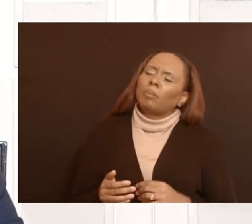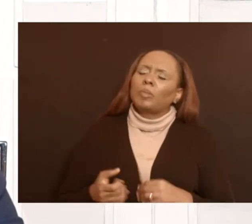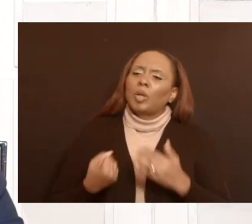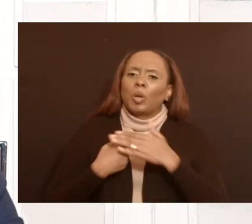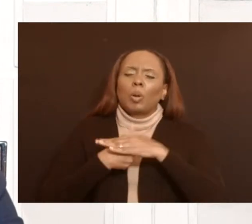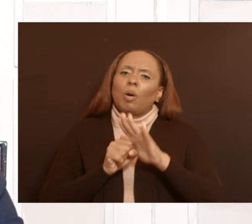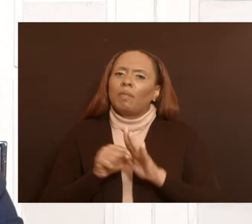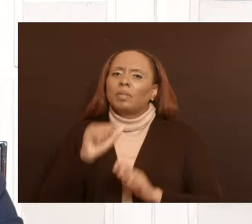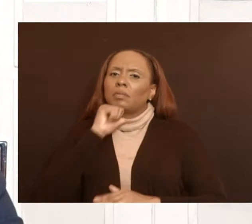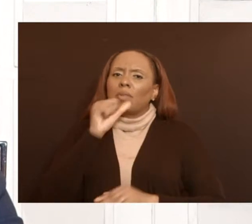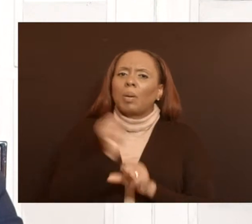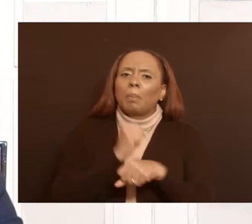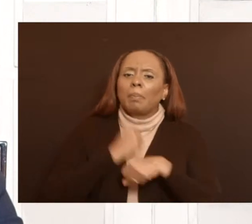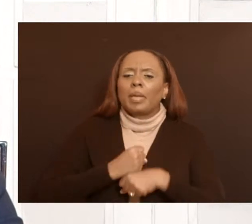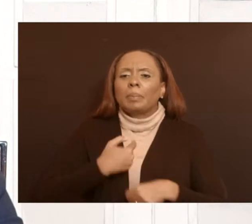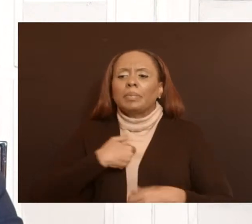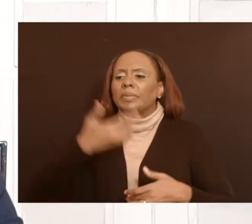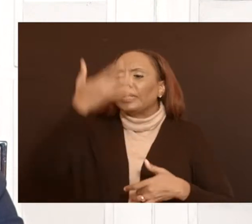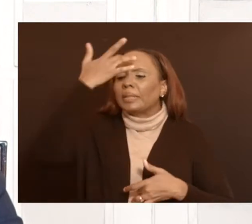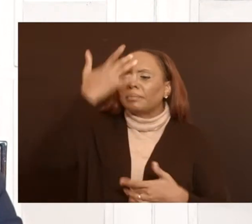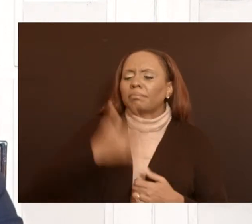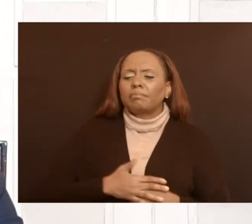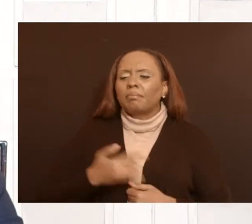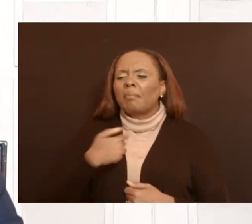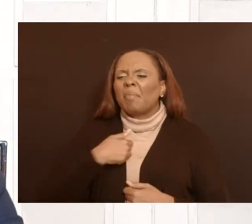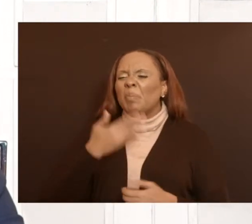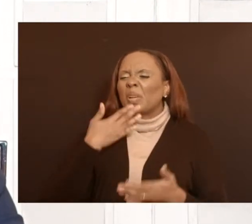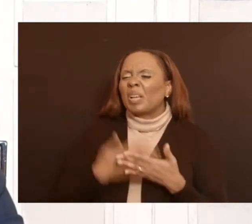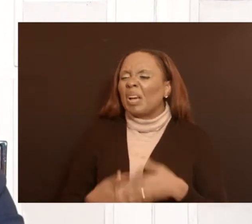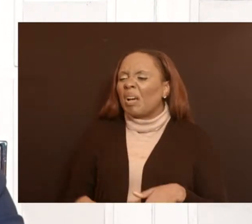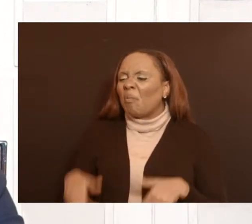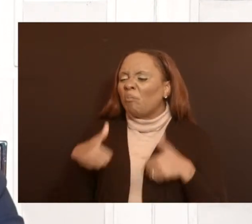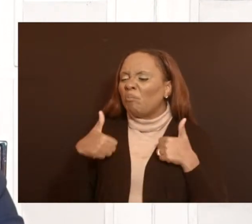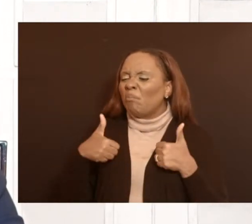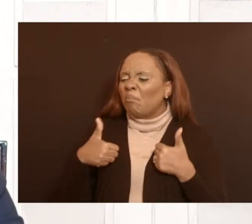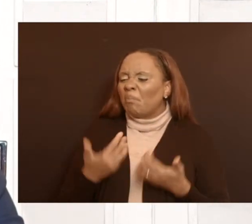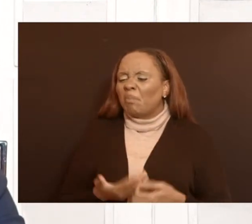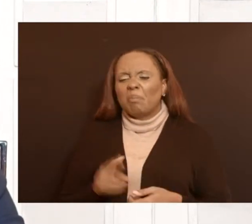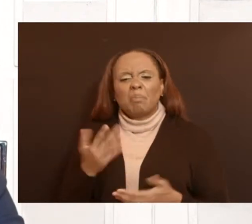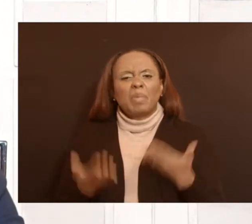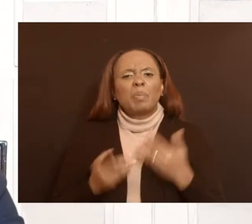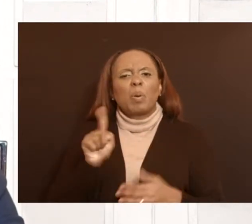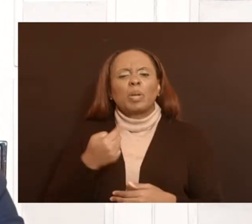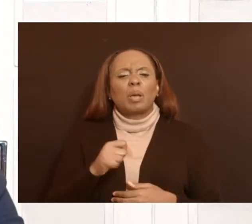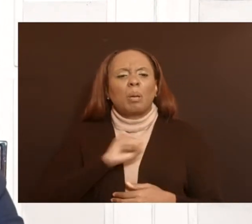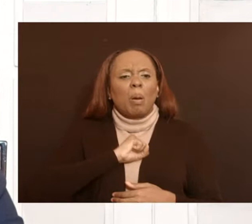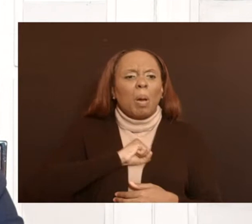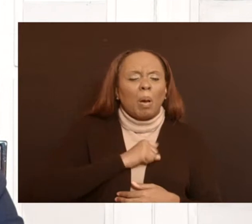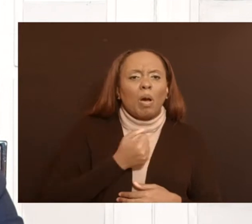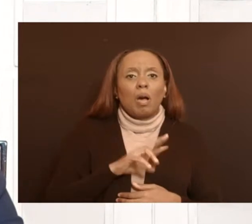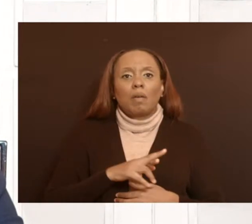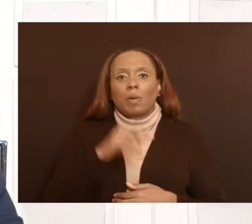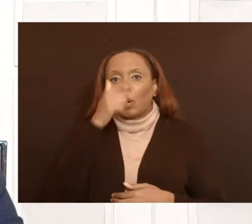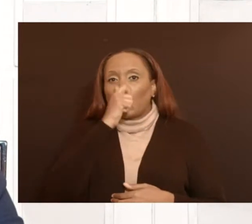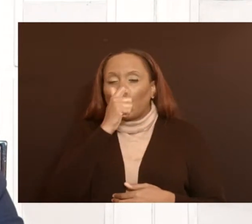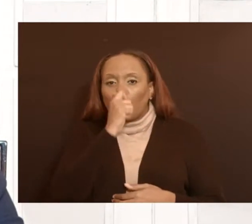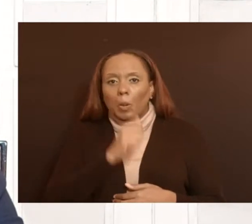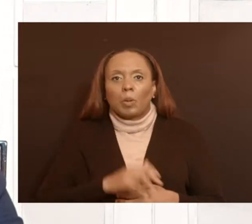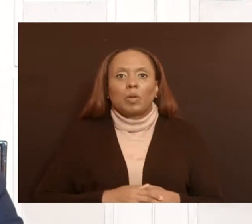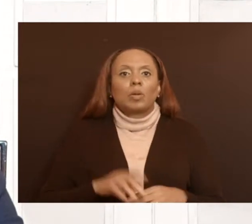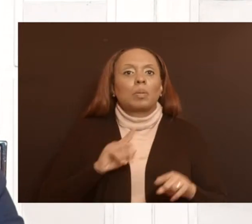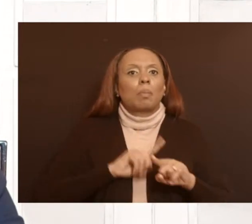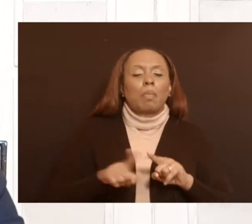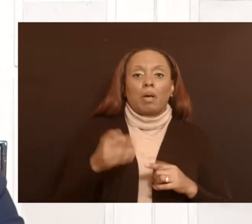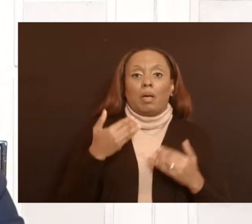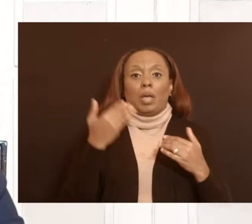sick. And that's where the crux of the matter is if you talk to them, right? So they think, oh yeah, it's just a cough or cold. But when I tell you about the 20-year-old or the 40-year-old or the